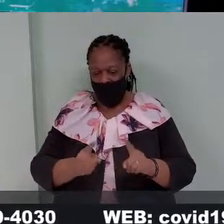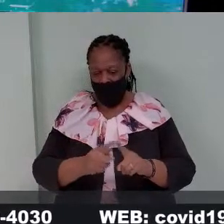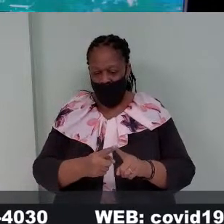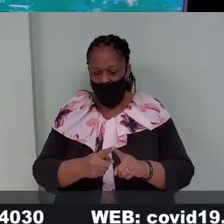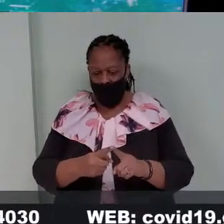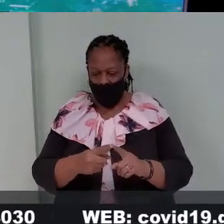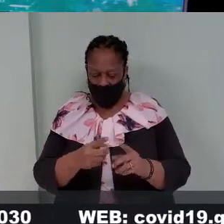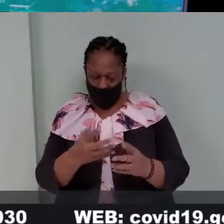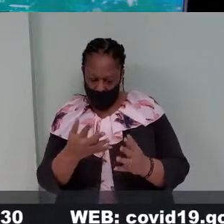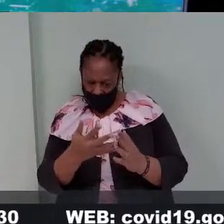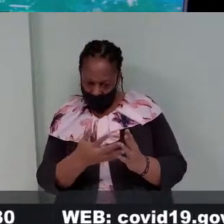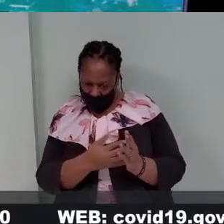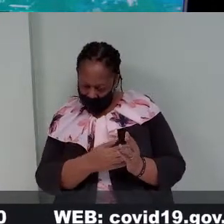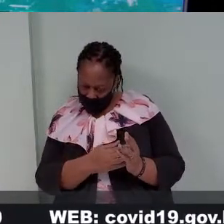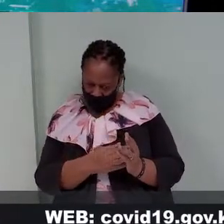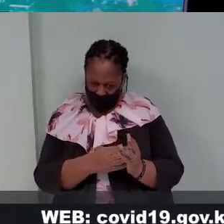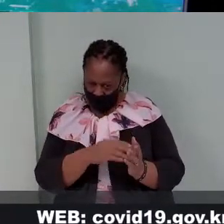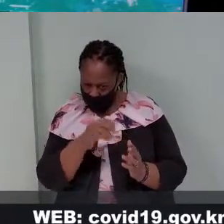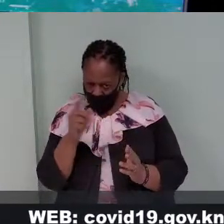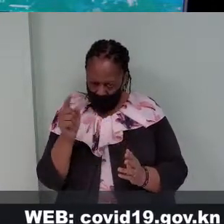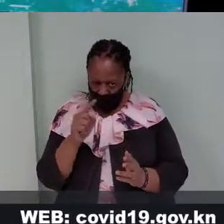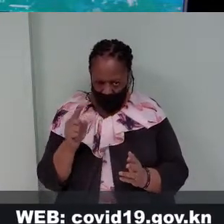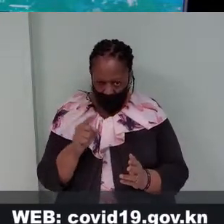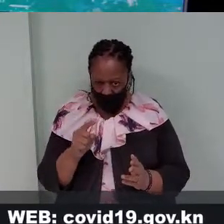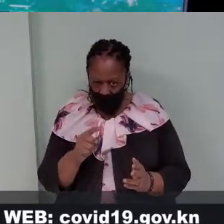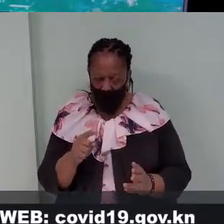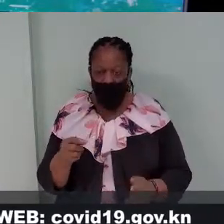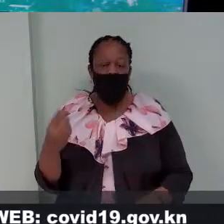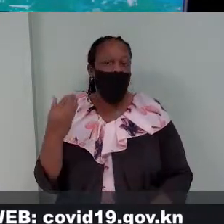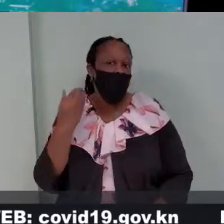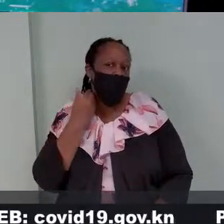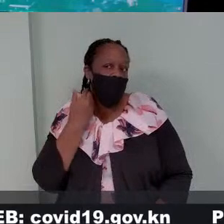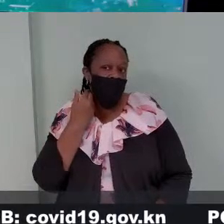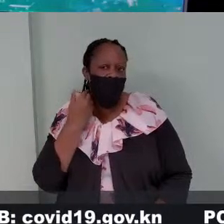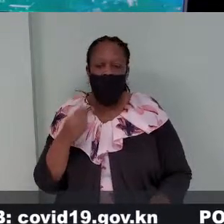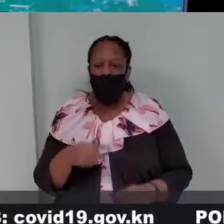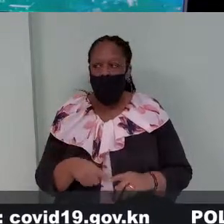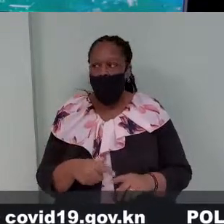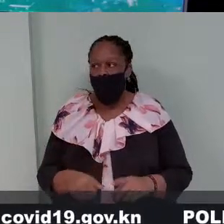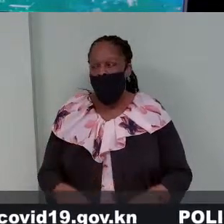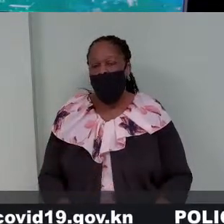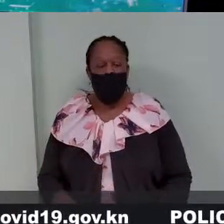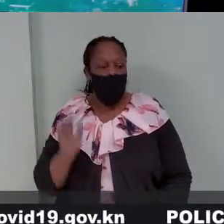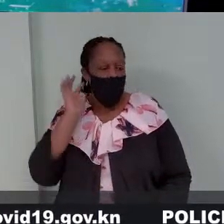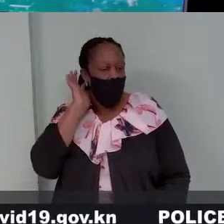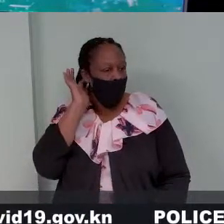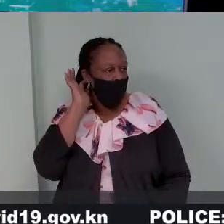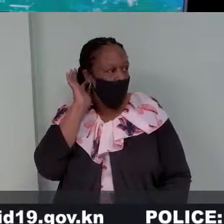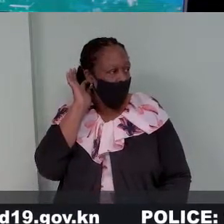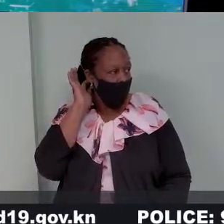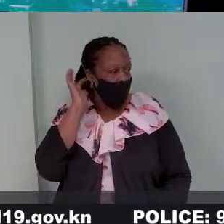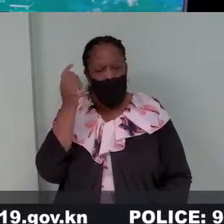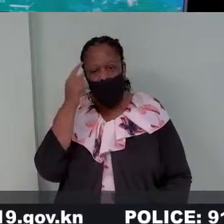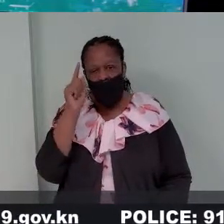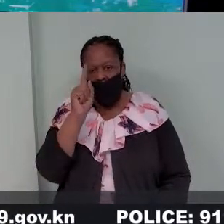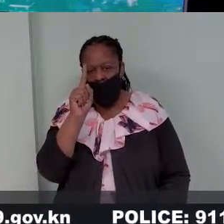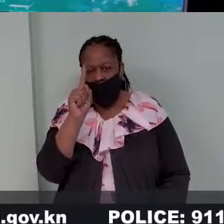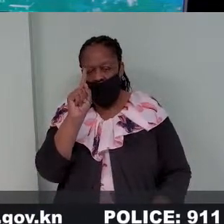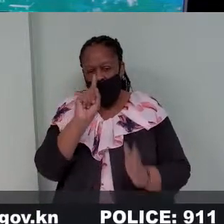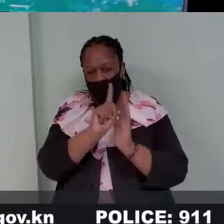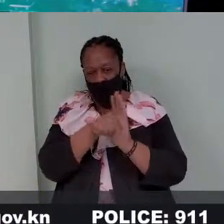we would have averaged approximately 1.1 minute for each passenger. So at the screening point, it would have